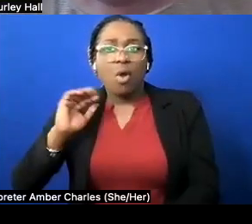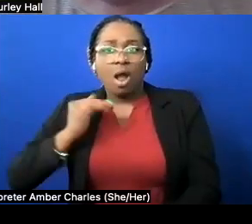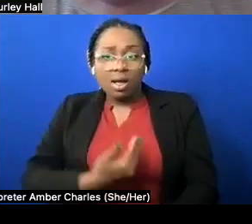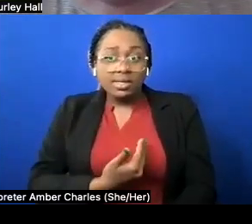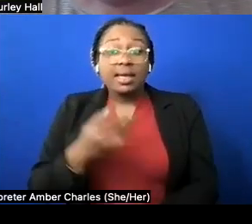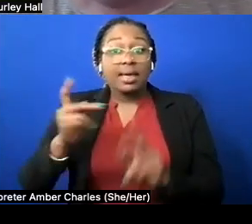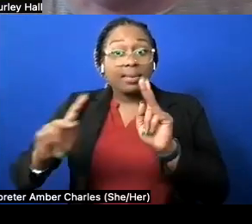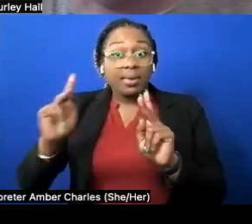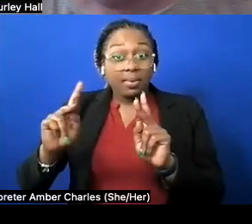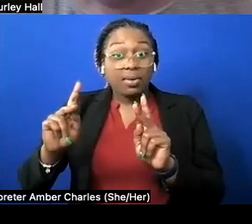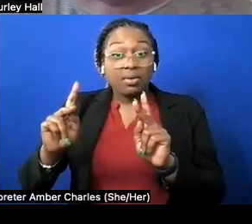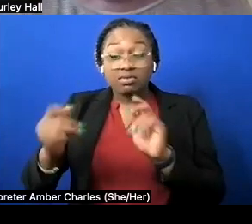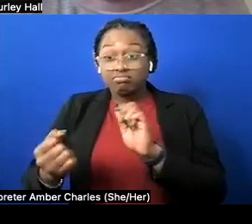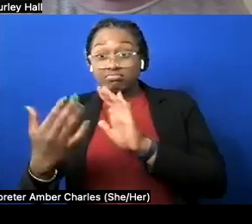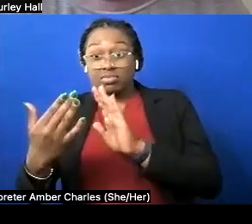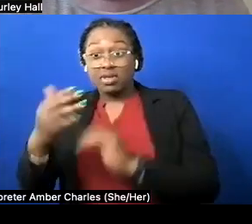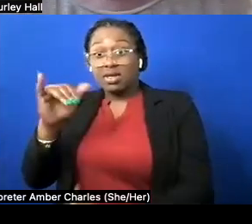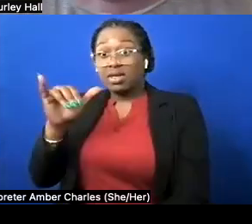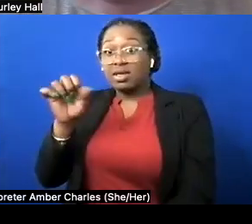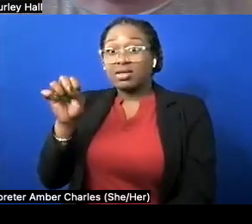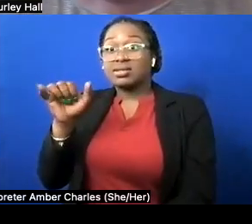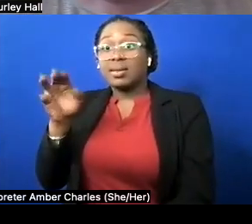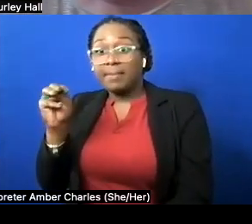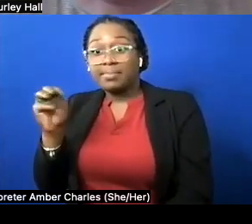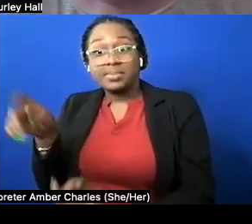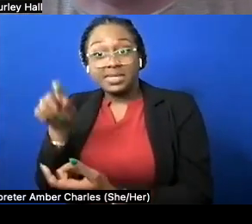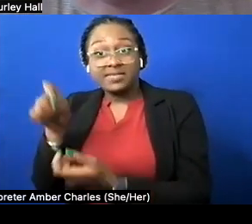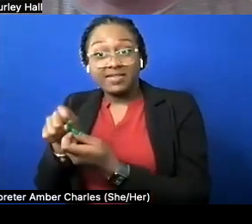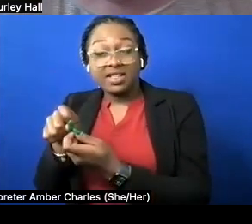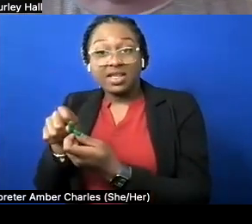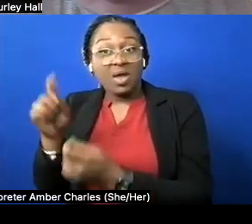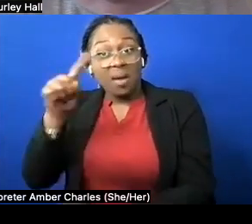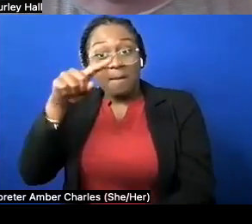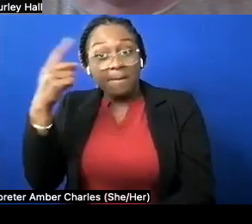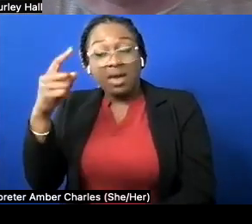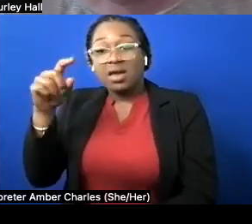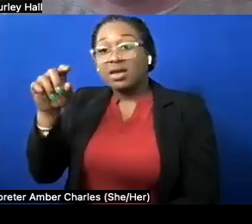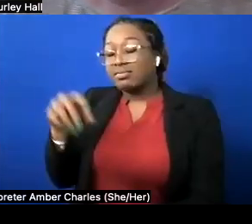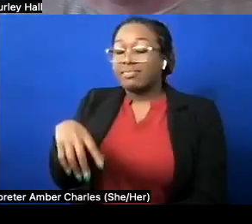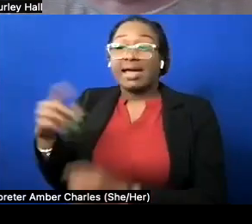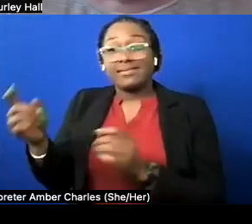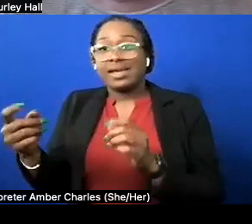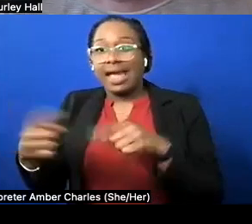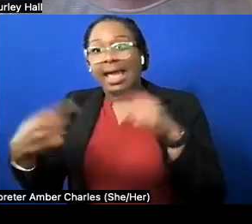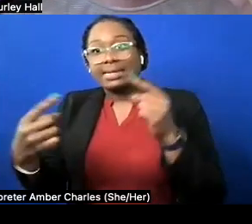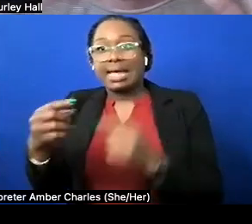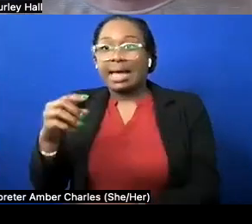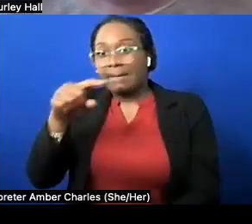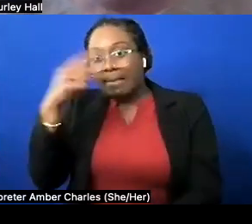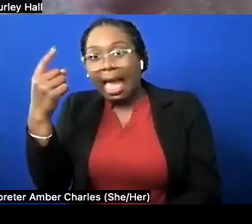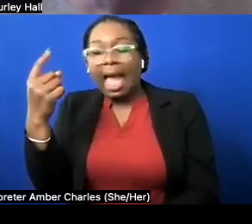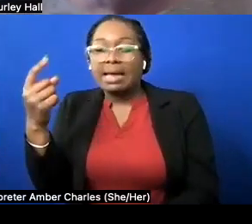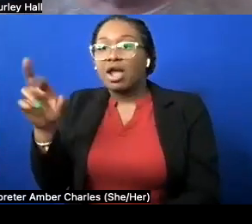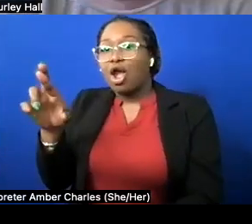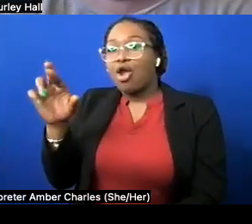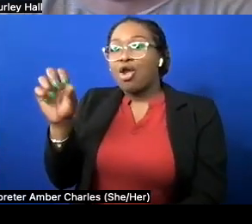people that face isms, in particular, racism, anti-Blackness, and so on, we get